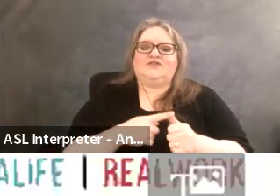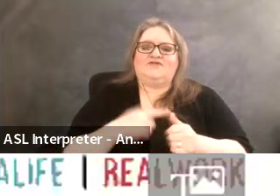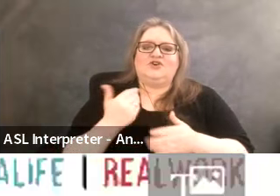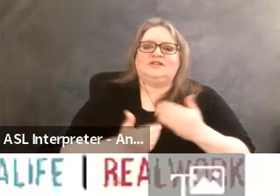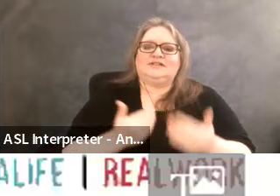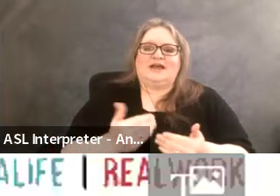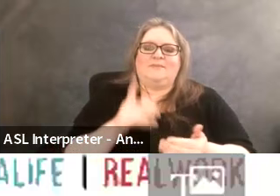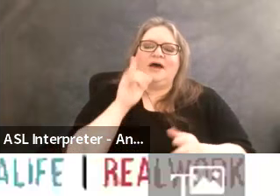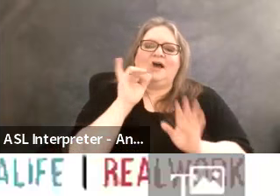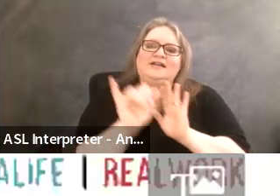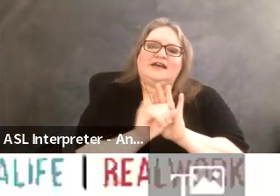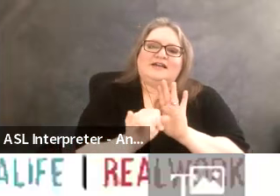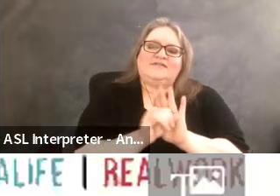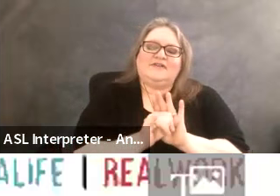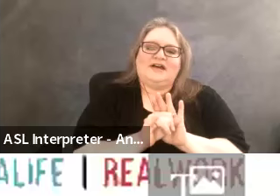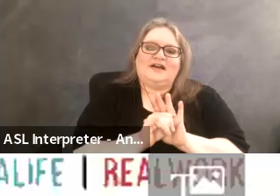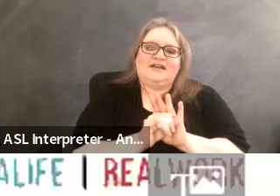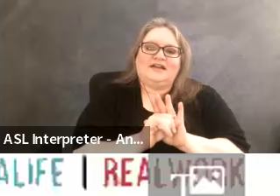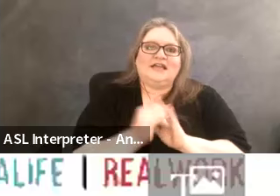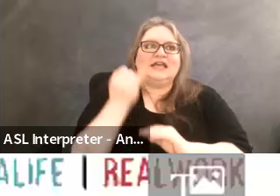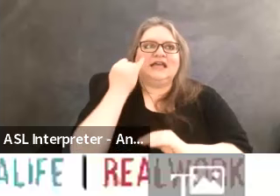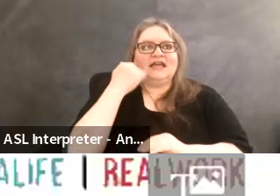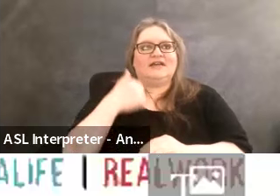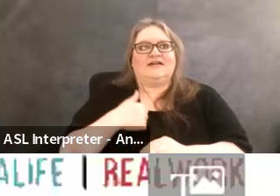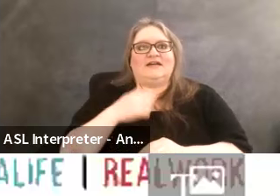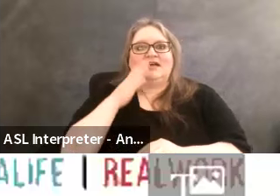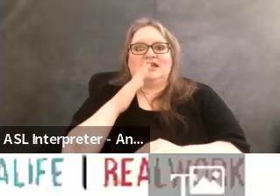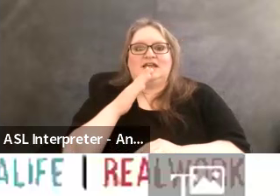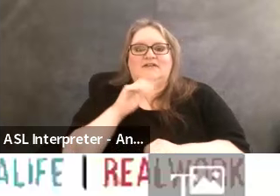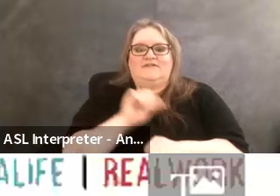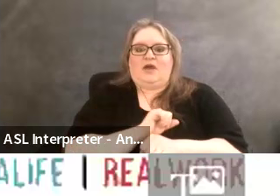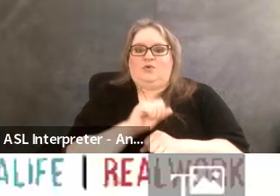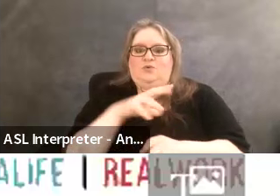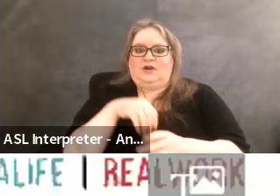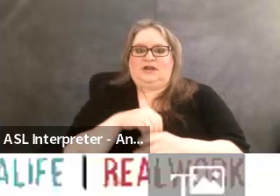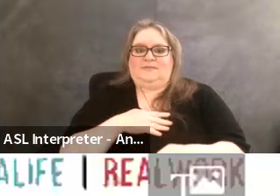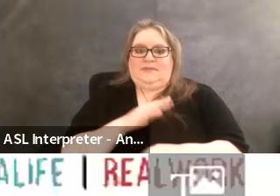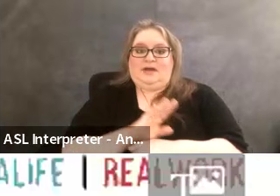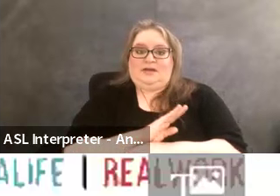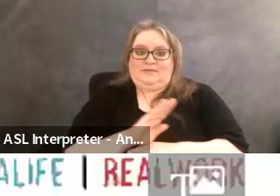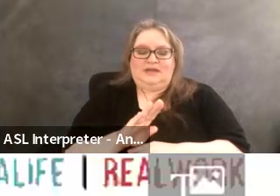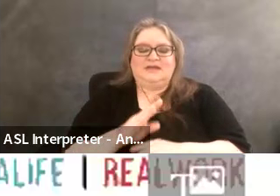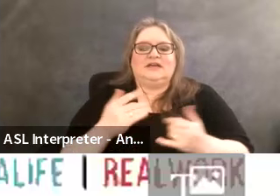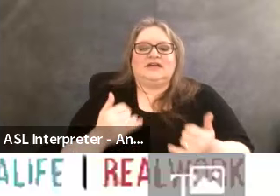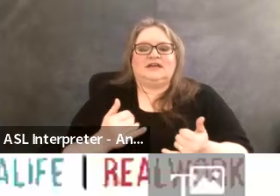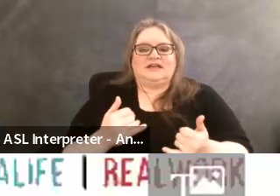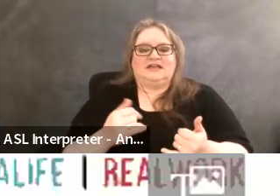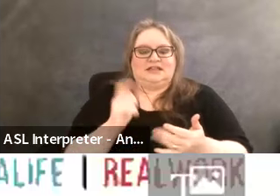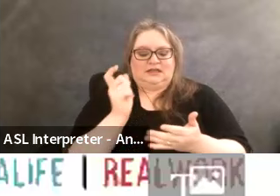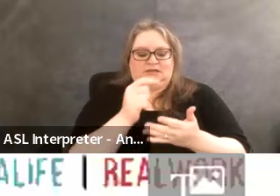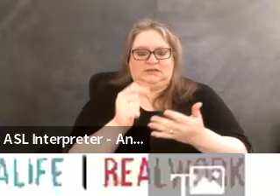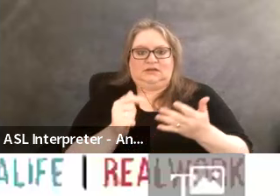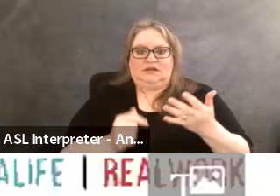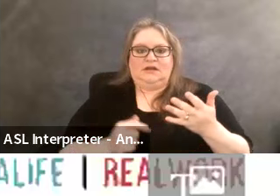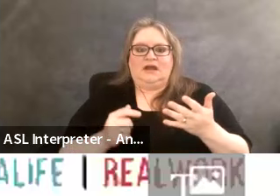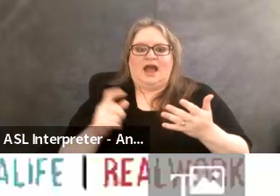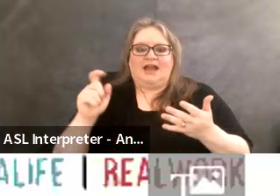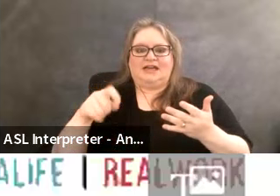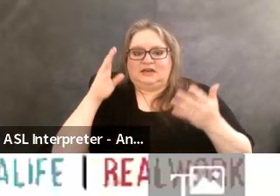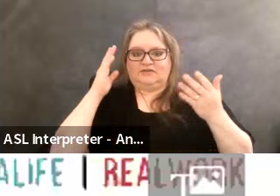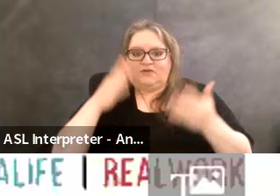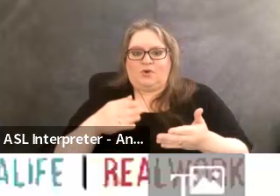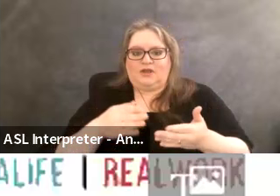just identifying if I'm going to work in my business, these are places that I need to focus. And